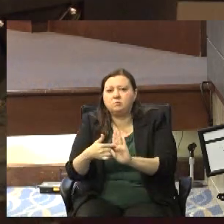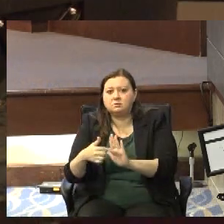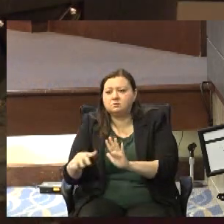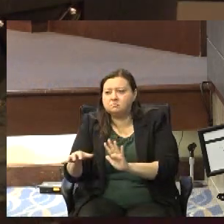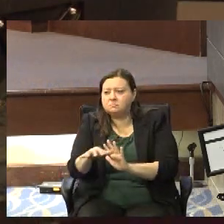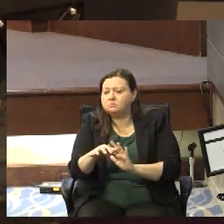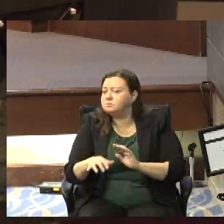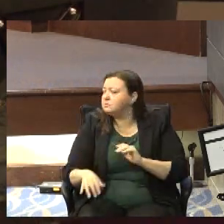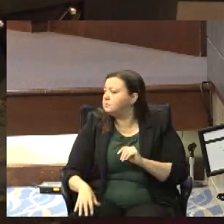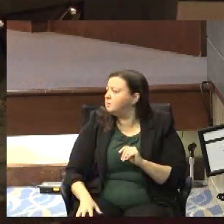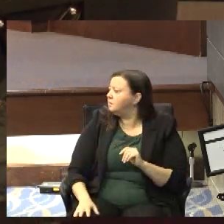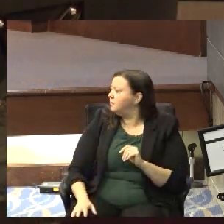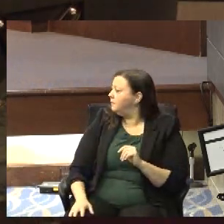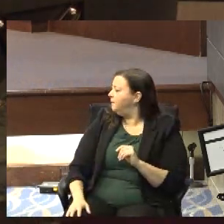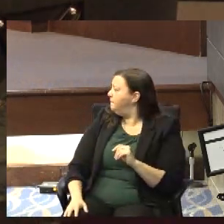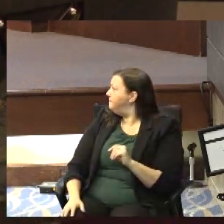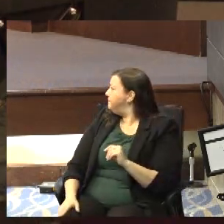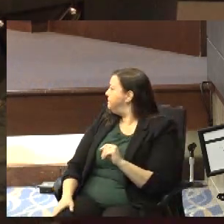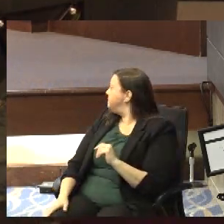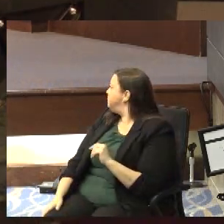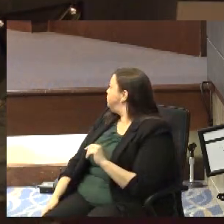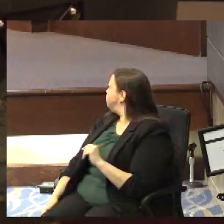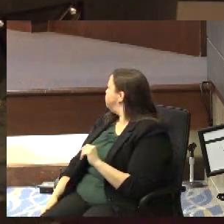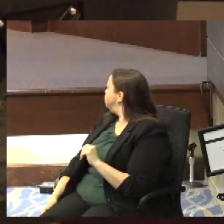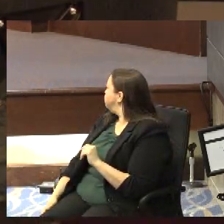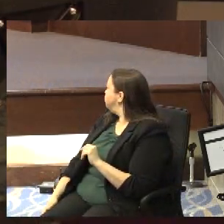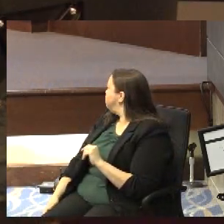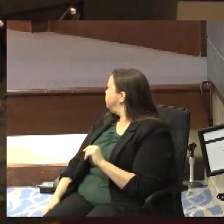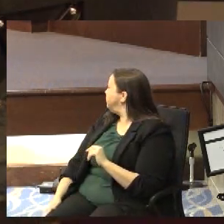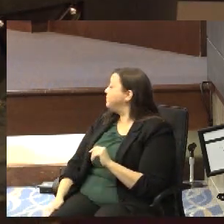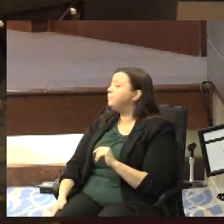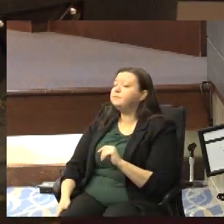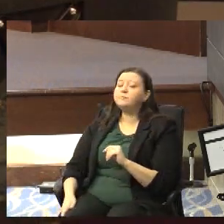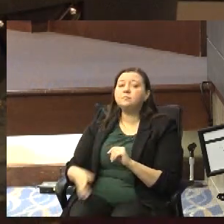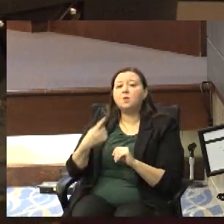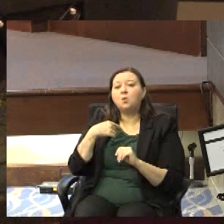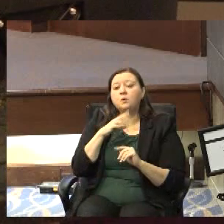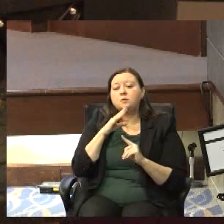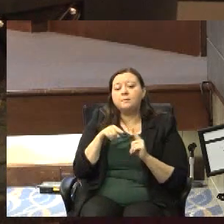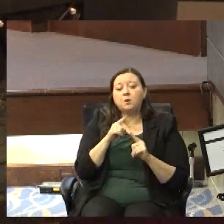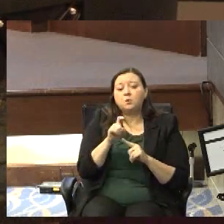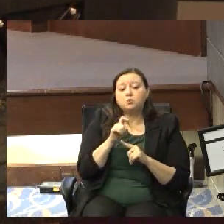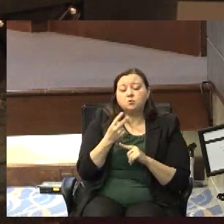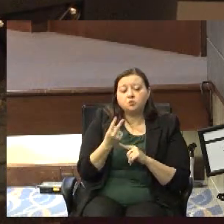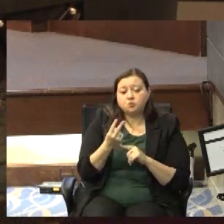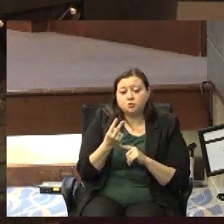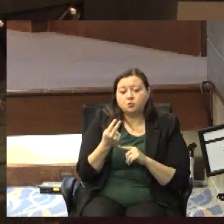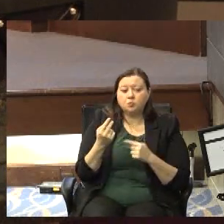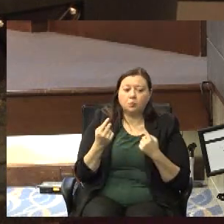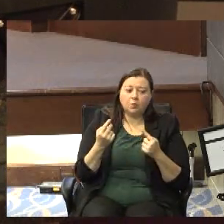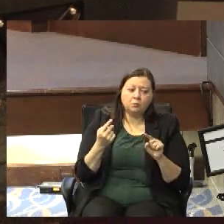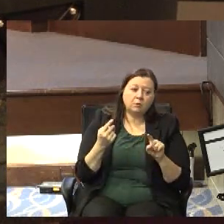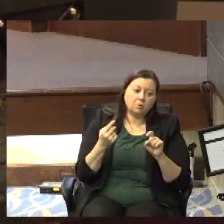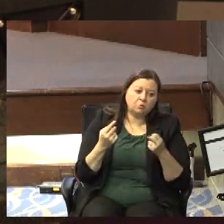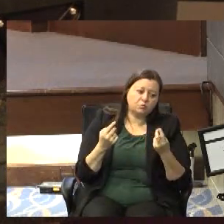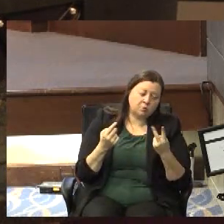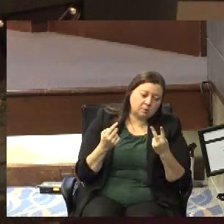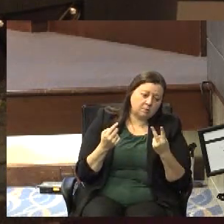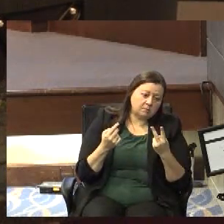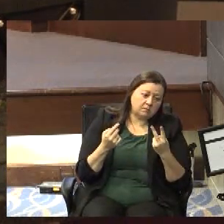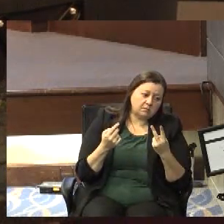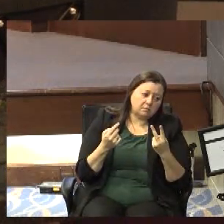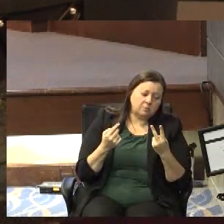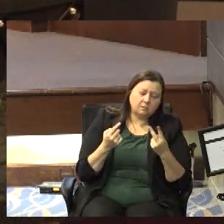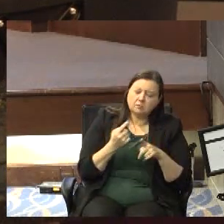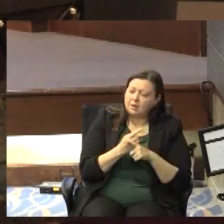And then the improvements, I don't know if this is just the wobble factor in putting the models together, but we talked about 102 in one, and then this is 112, or is that just interest carry?